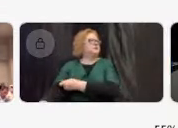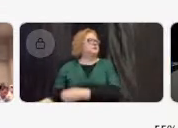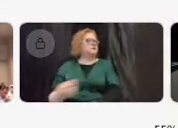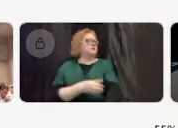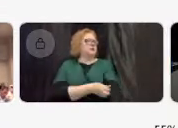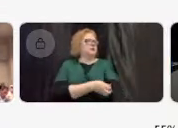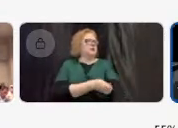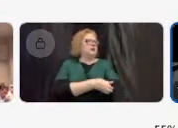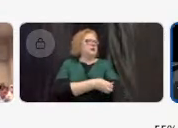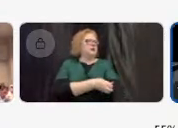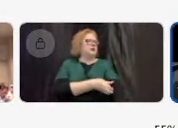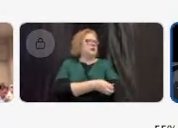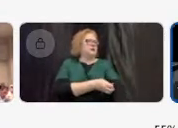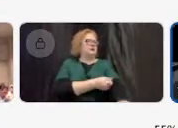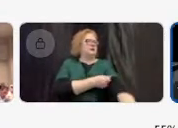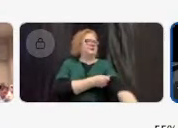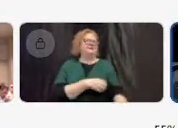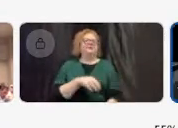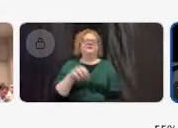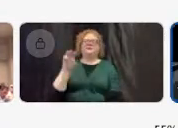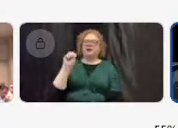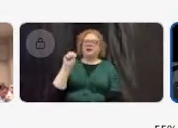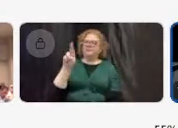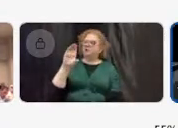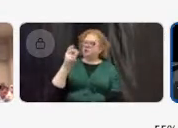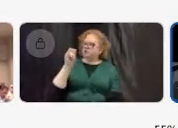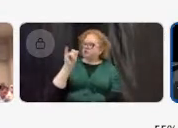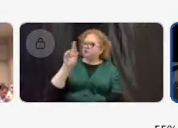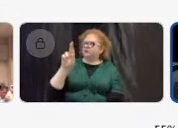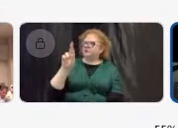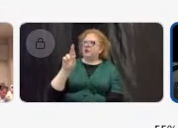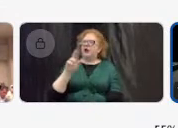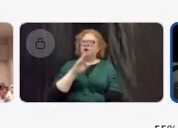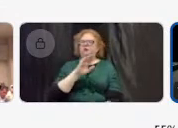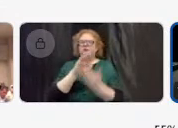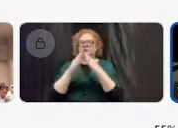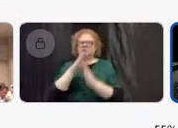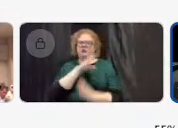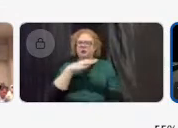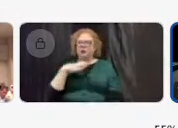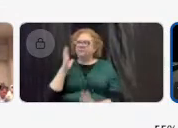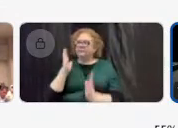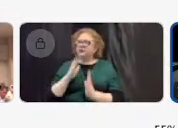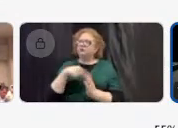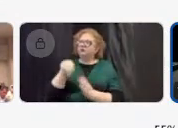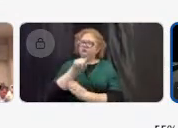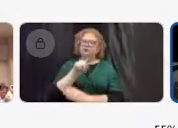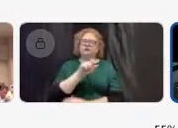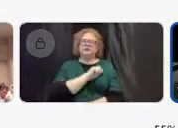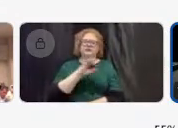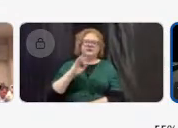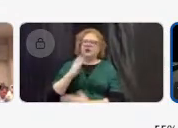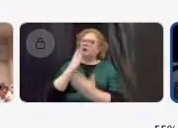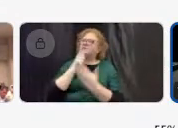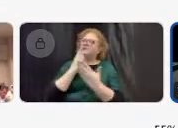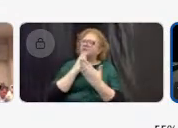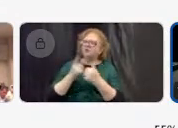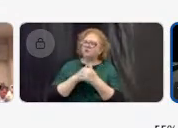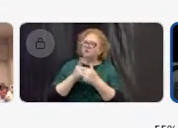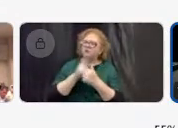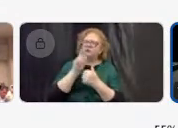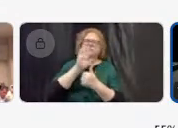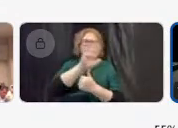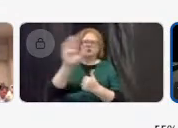Mr. Chair, members of the commission, city staff, let me start by thanking you for your service to our city and our